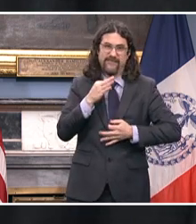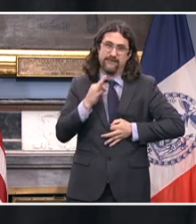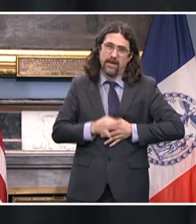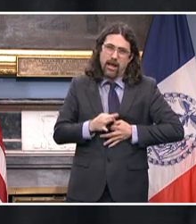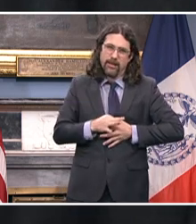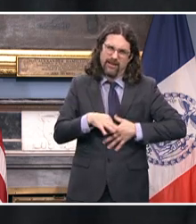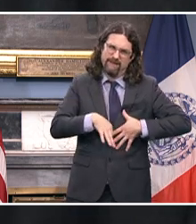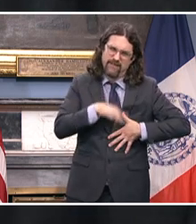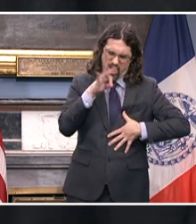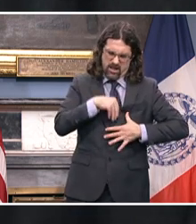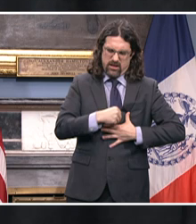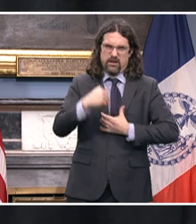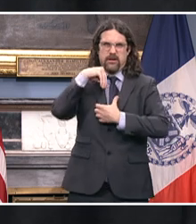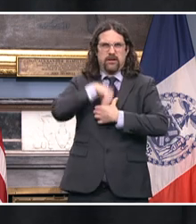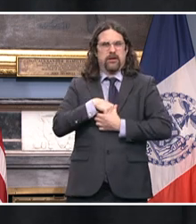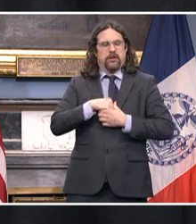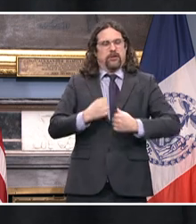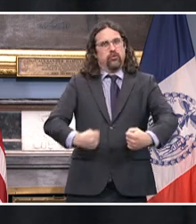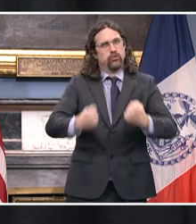one of you should be proud